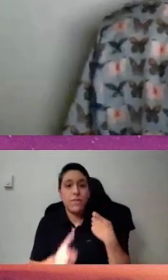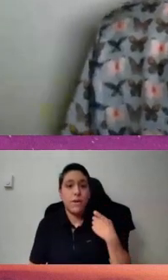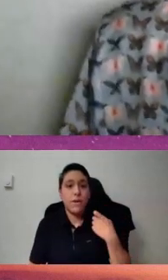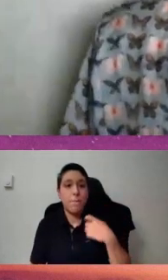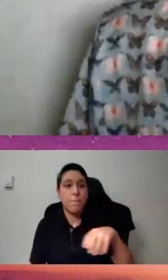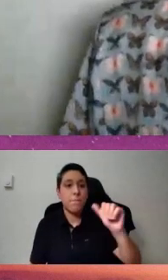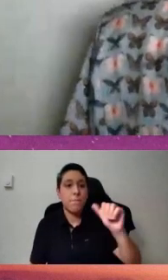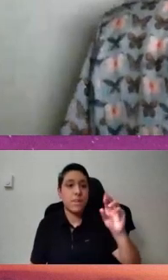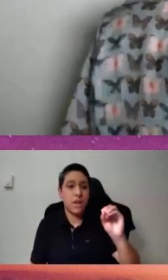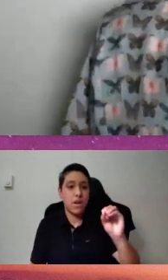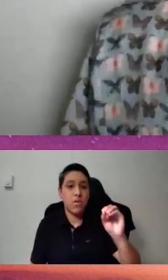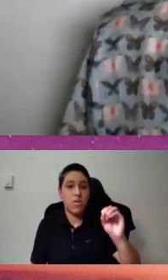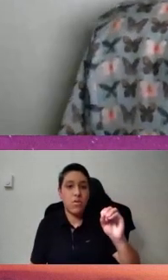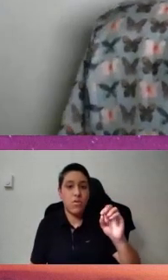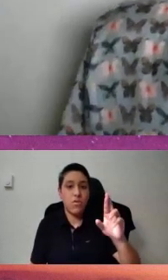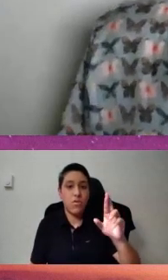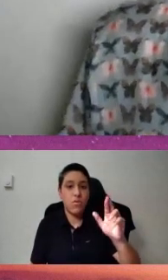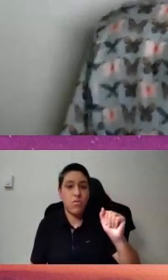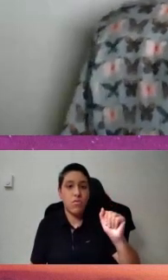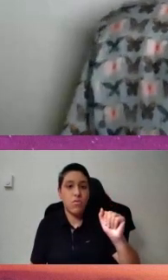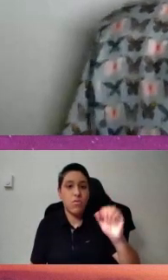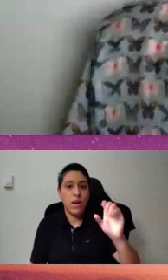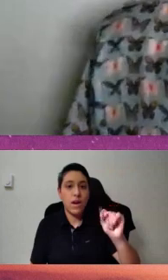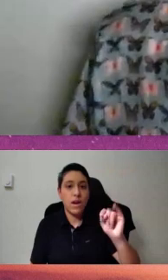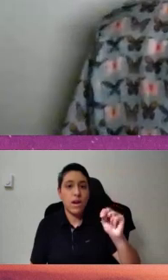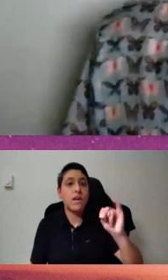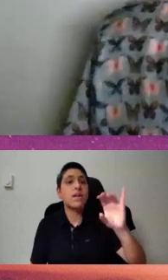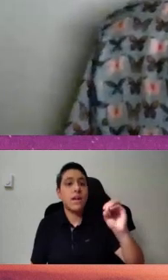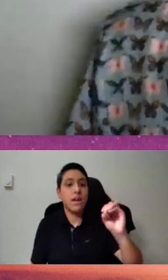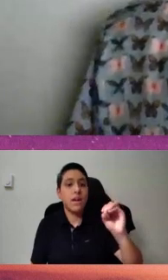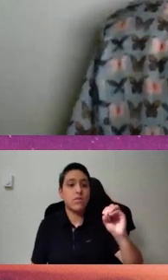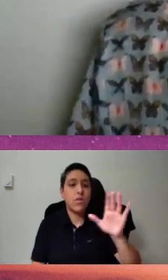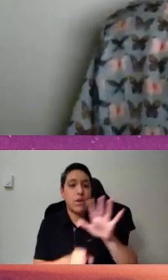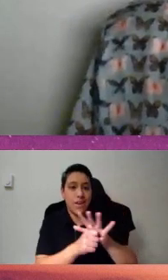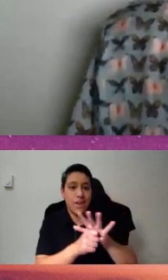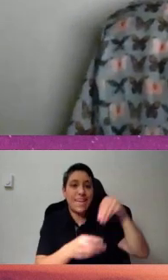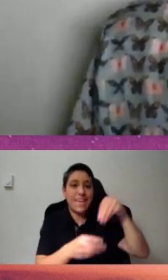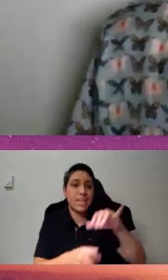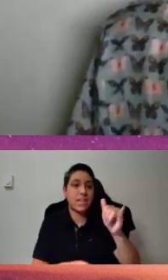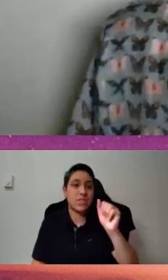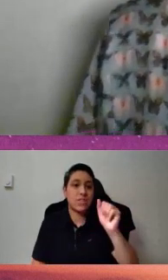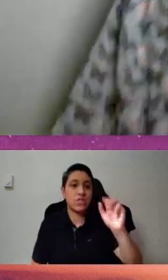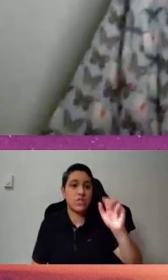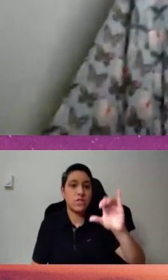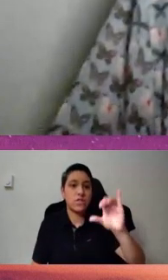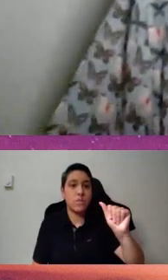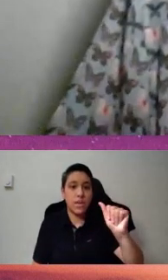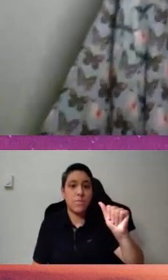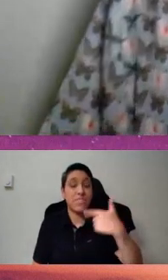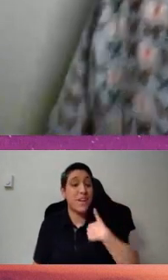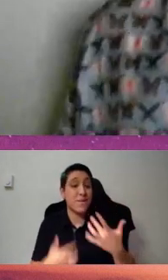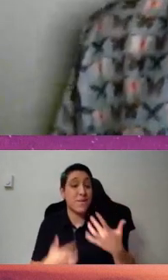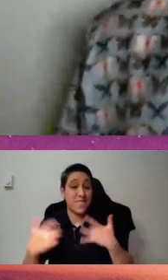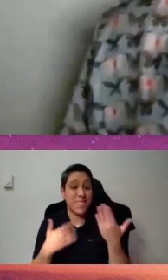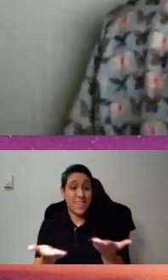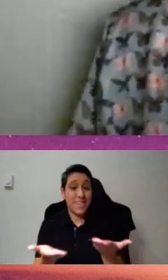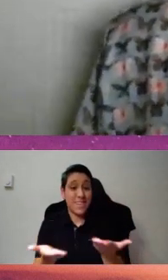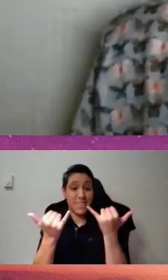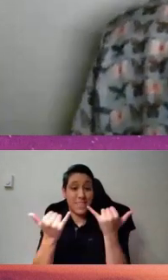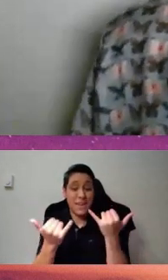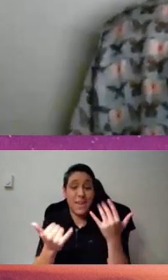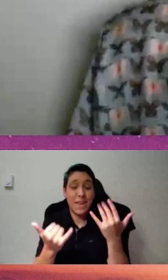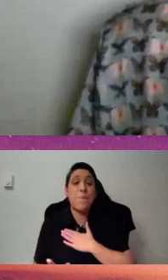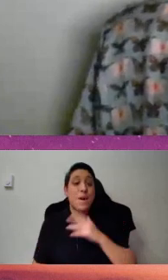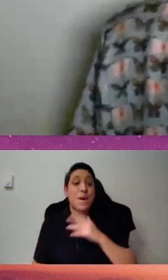Jamaica. That is a huge part of who I am. I am really excited to be here. My